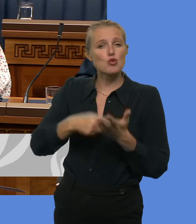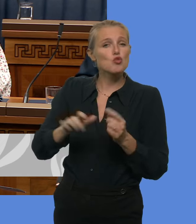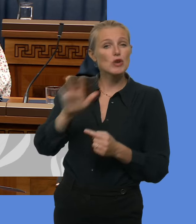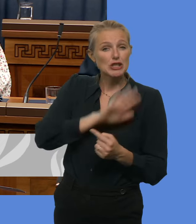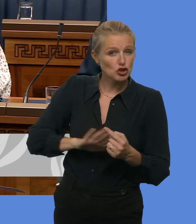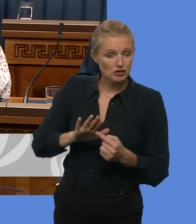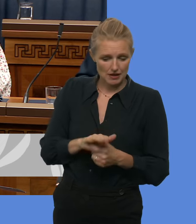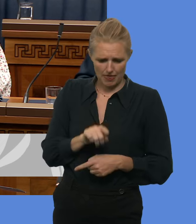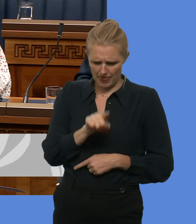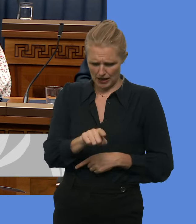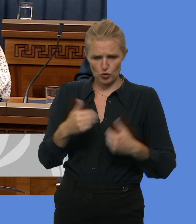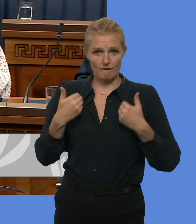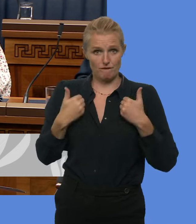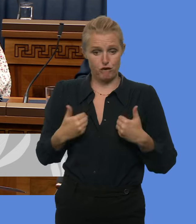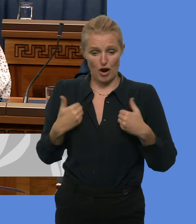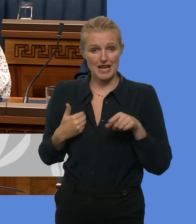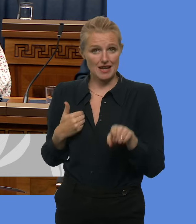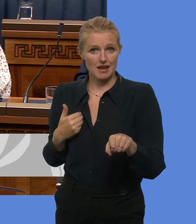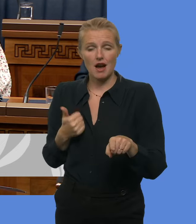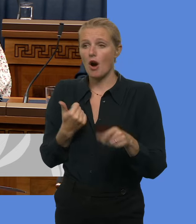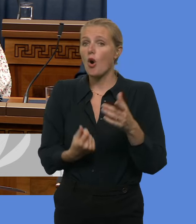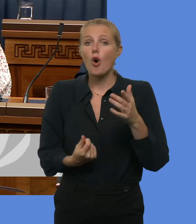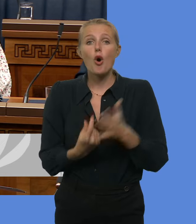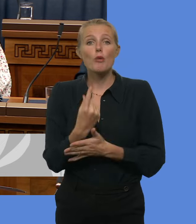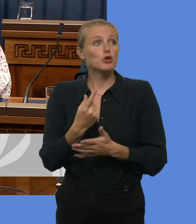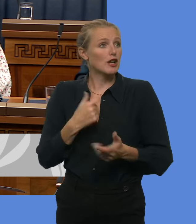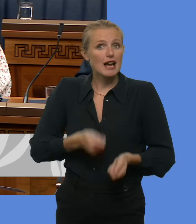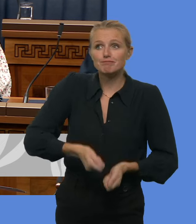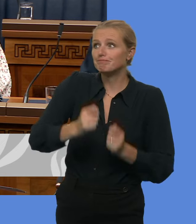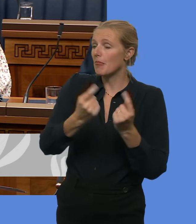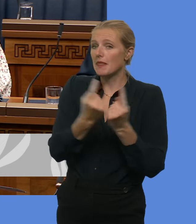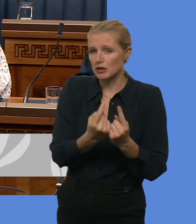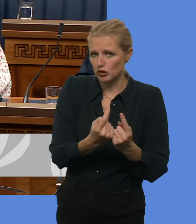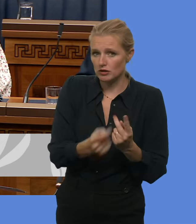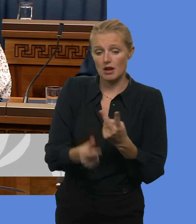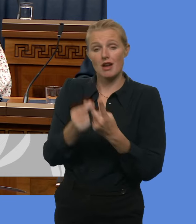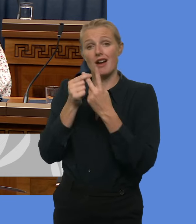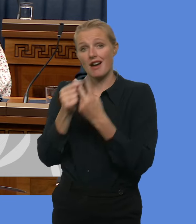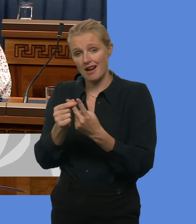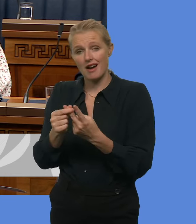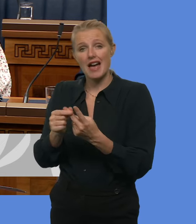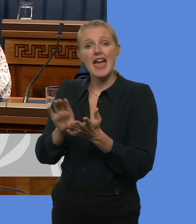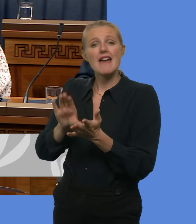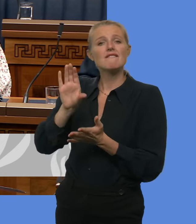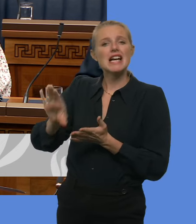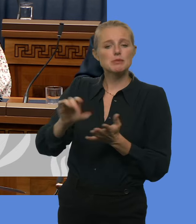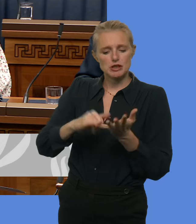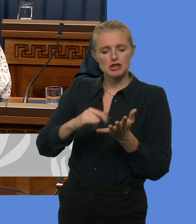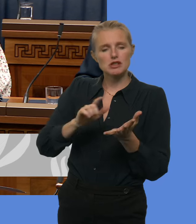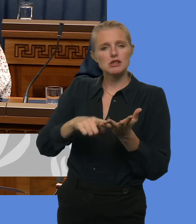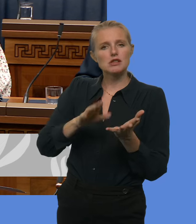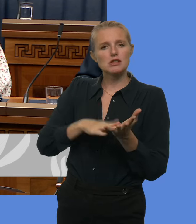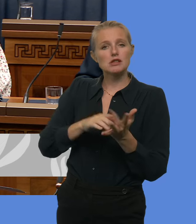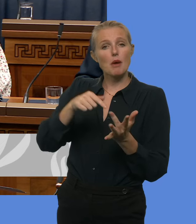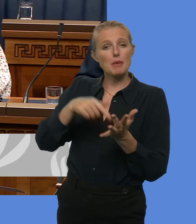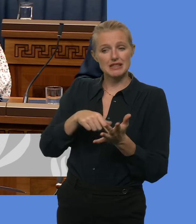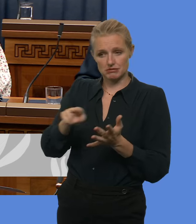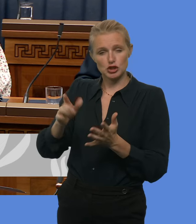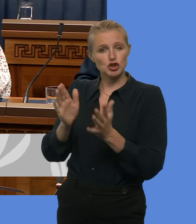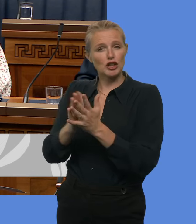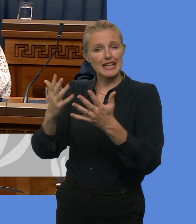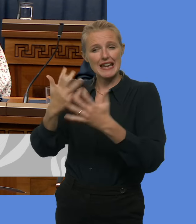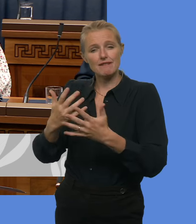on Friday, which will be an opportunity to raise these issues, but also that the Investment Summit, which is happening on Sunday evening and